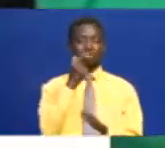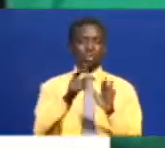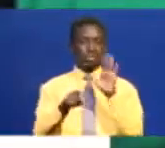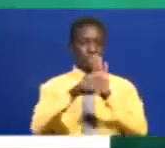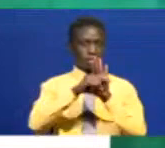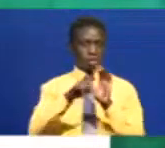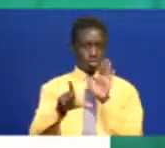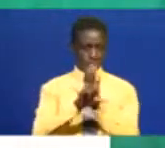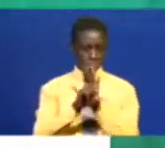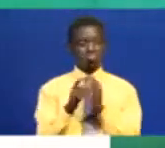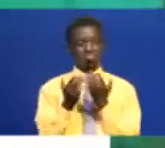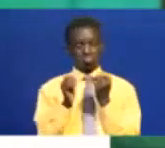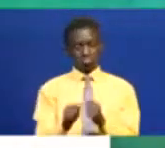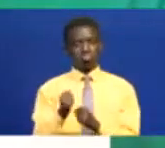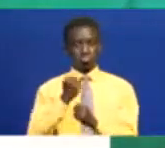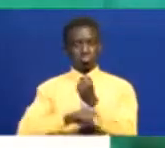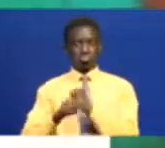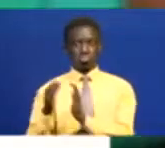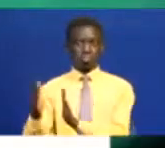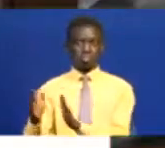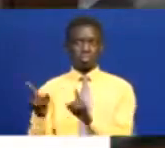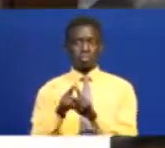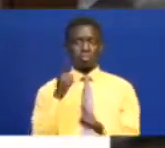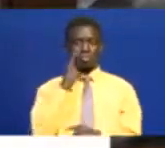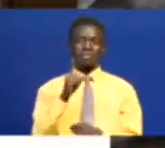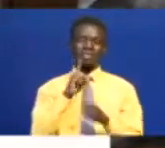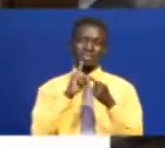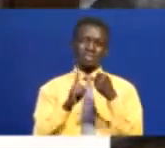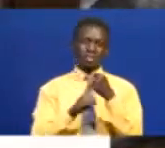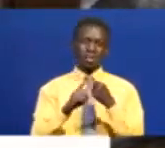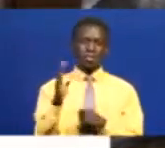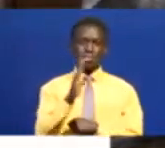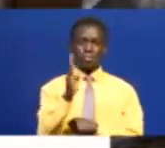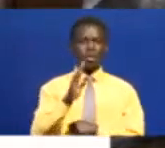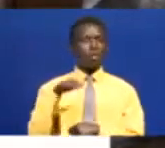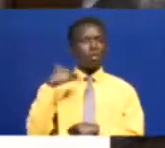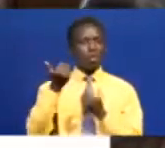over 600 billion shillings annually to corruption. Betty Kiptum, Prime Edition.